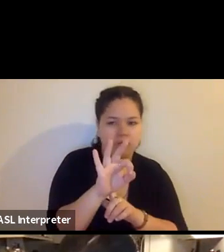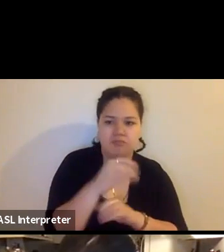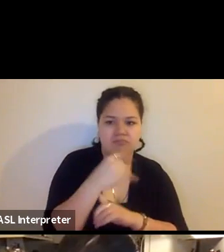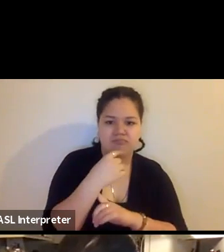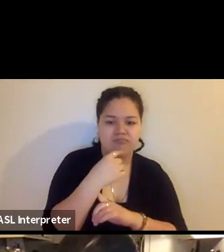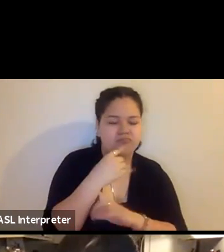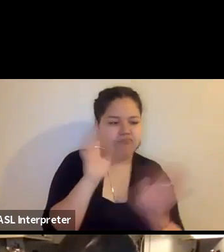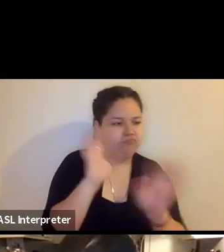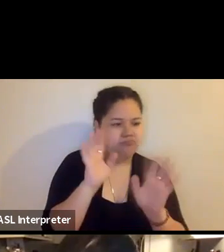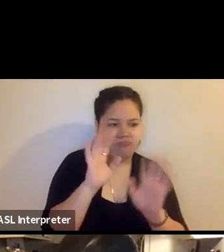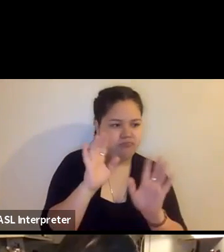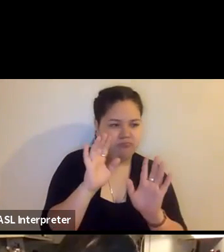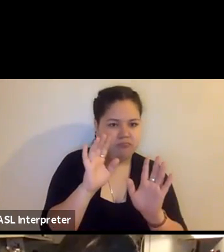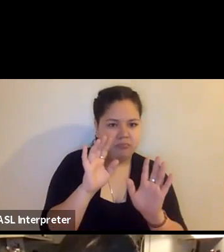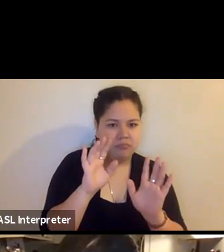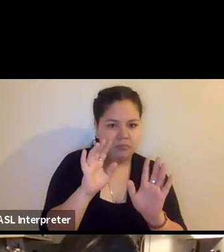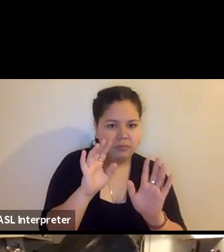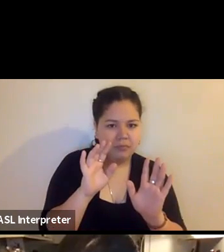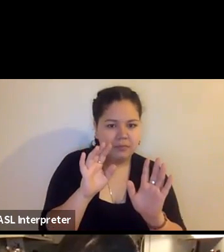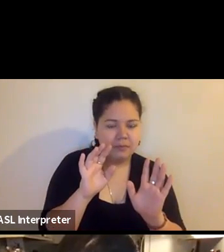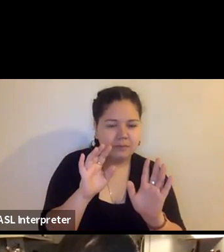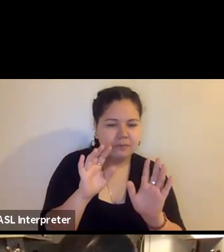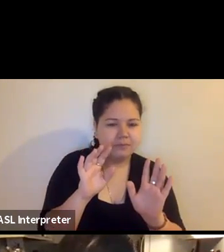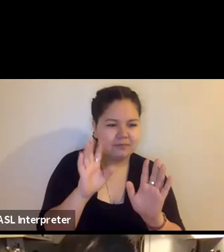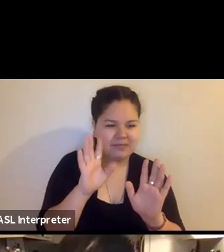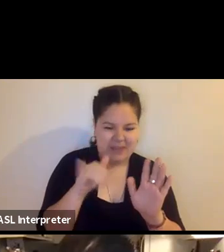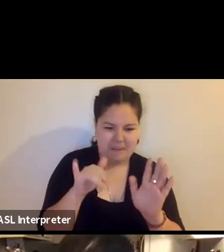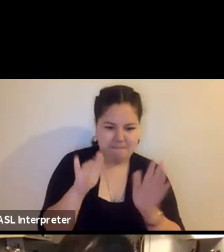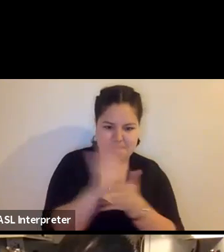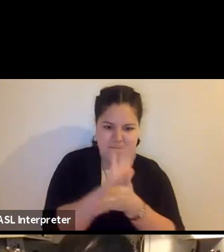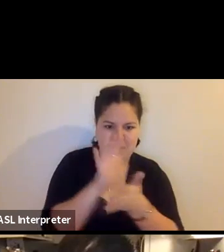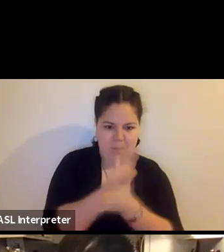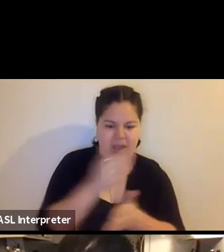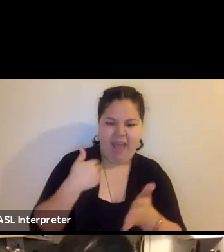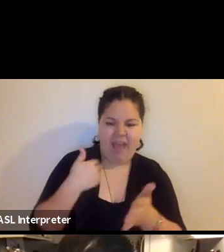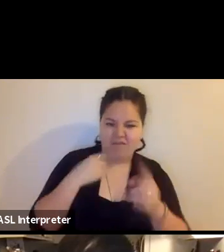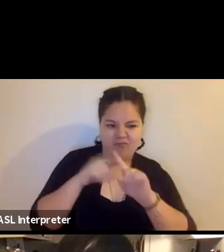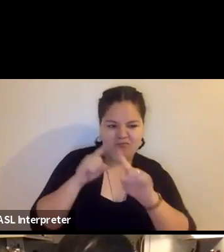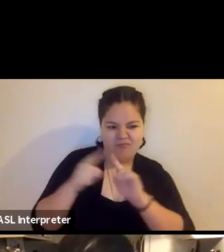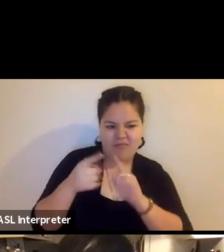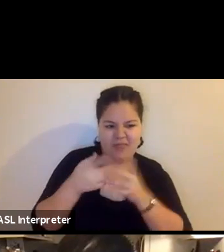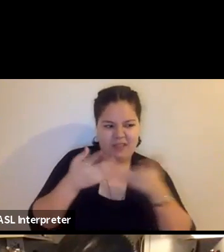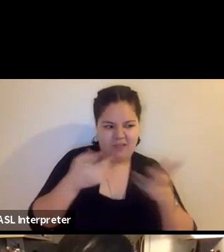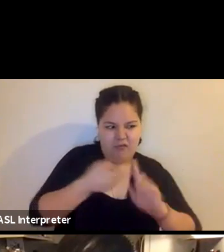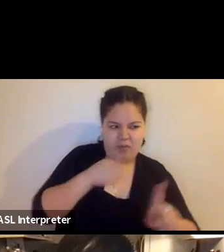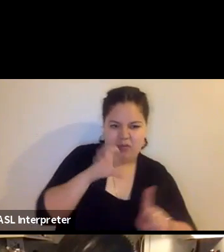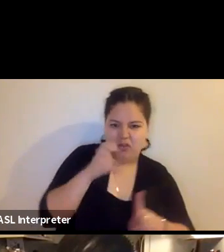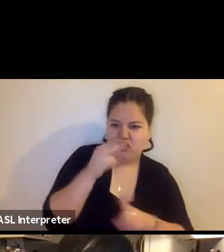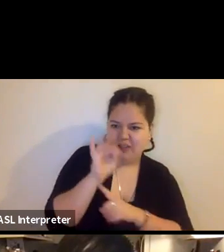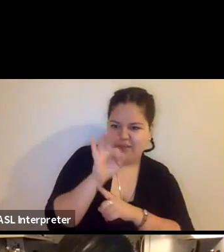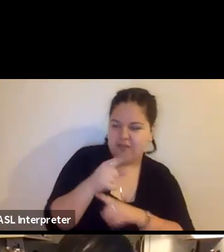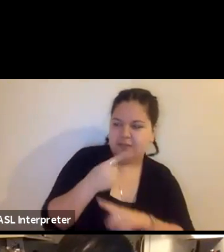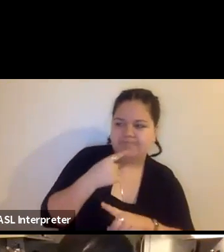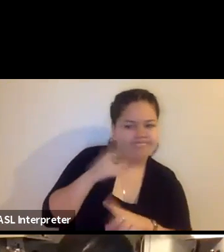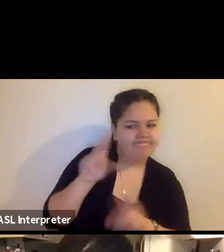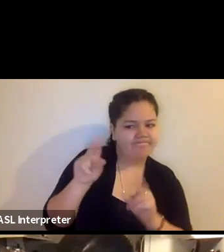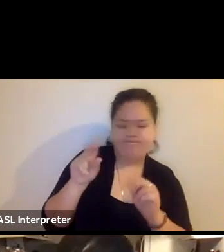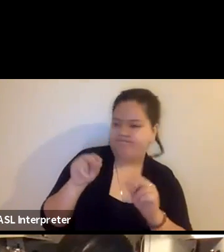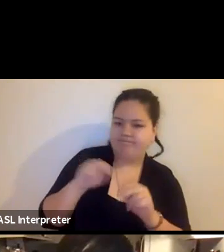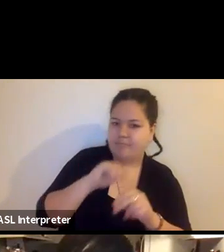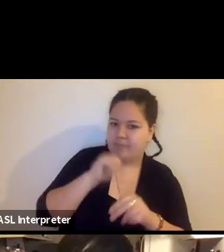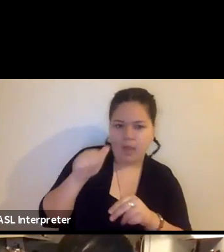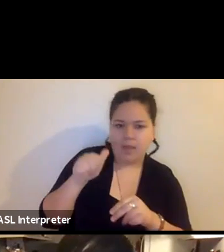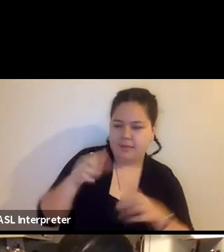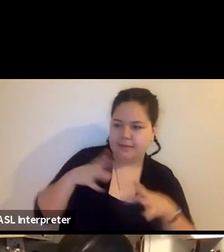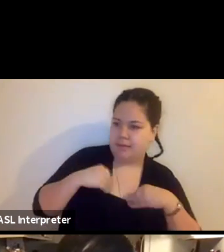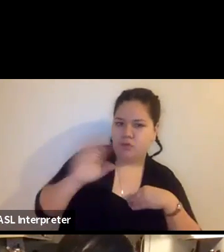were glued on to this blank piece of paper. So in 1805, they tried it again. They threw a little